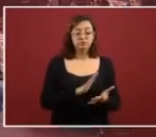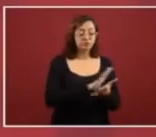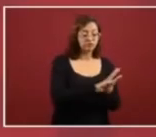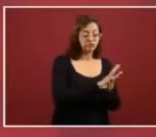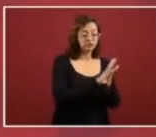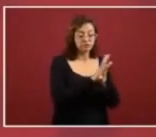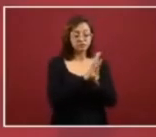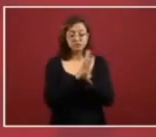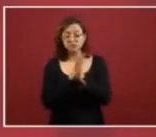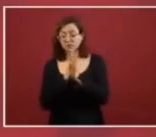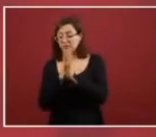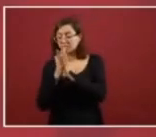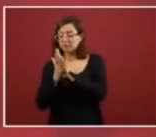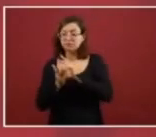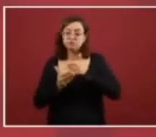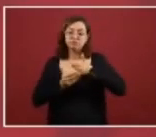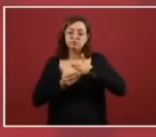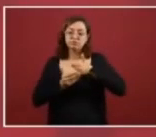transición.